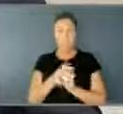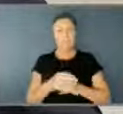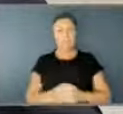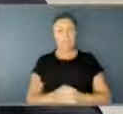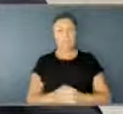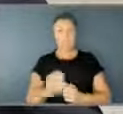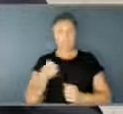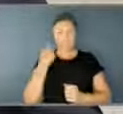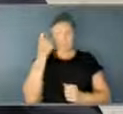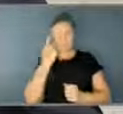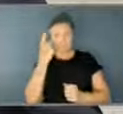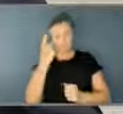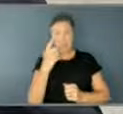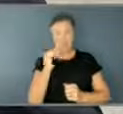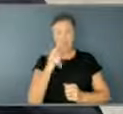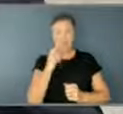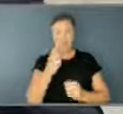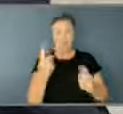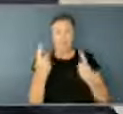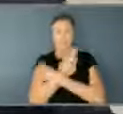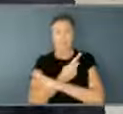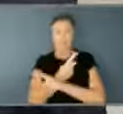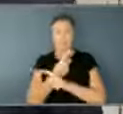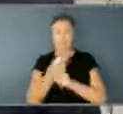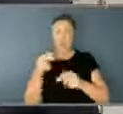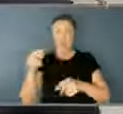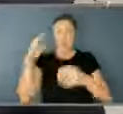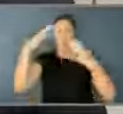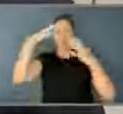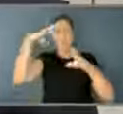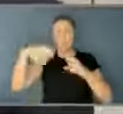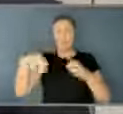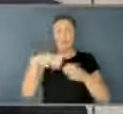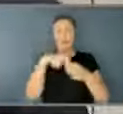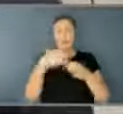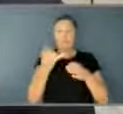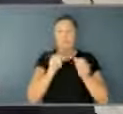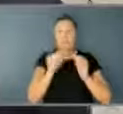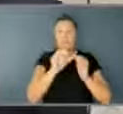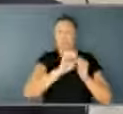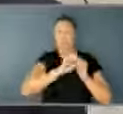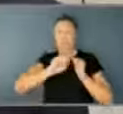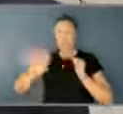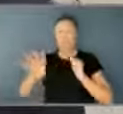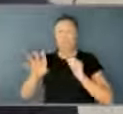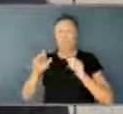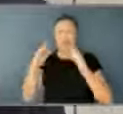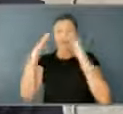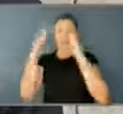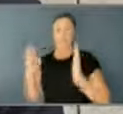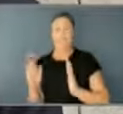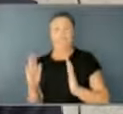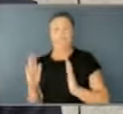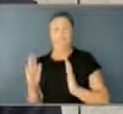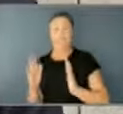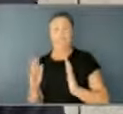suggesting, such as emergency housing? Well, let me make a couple of comments on this, and Greg and Brendan may want to add